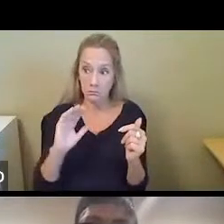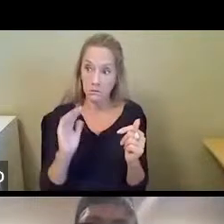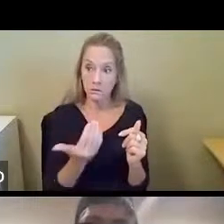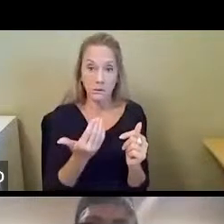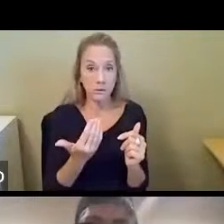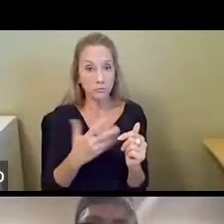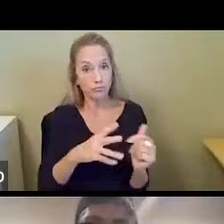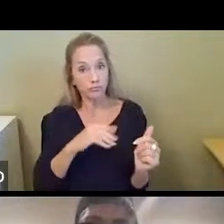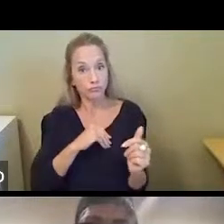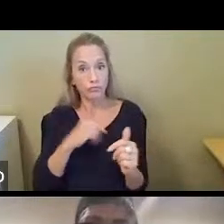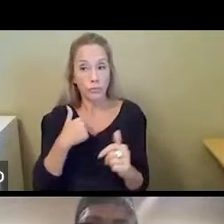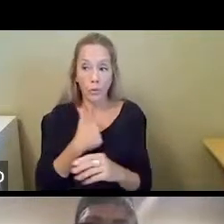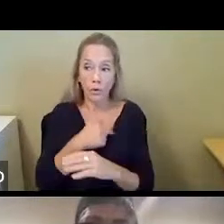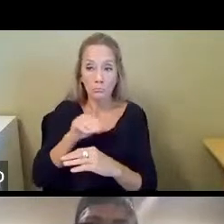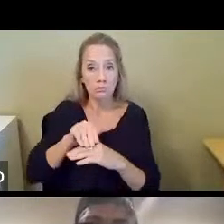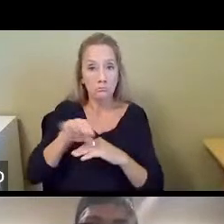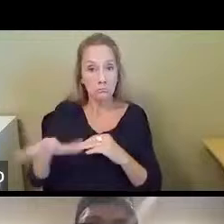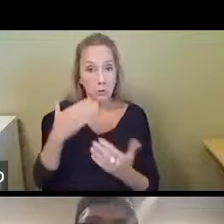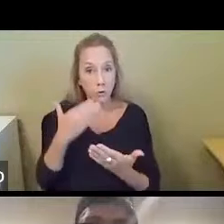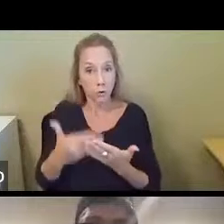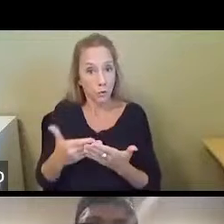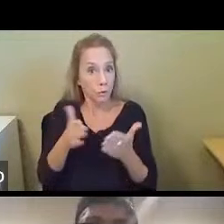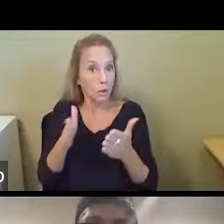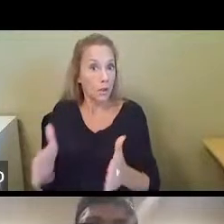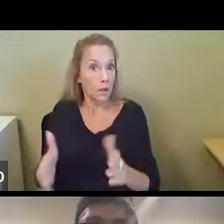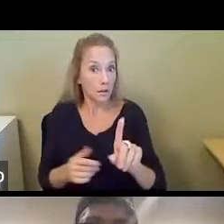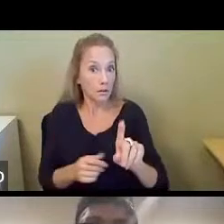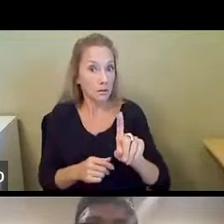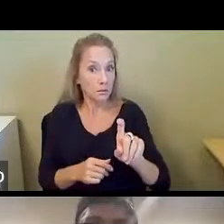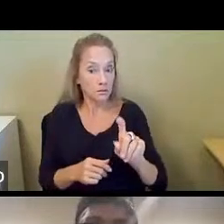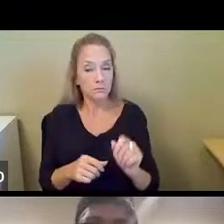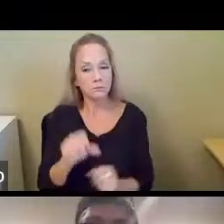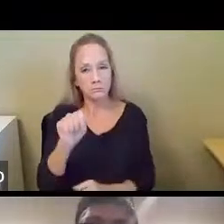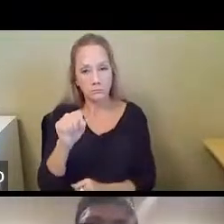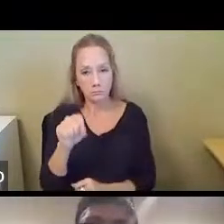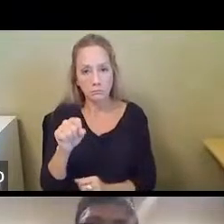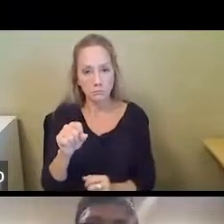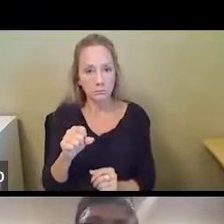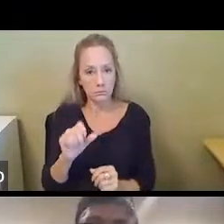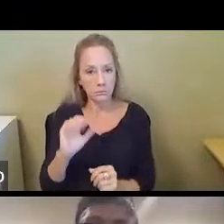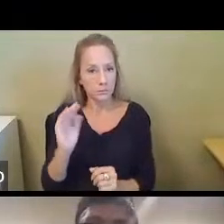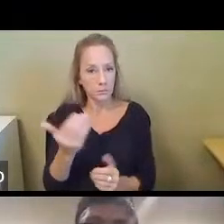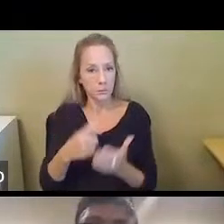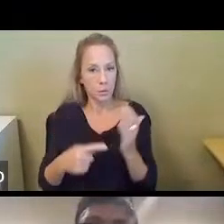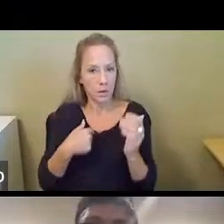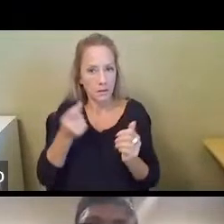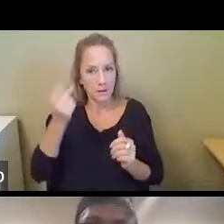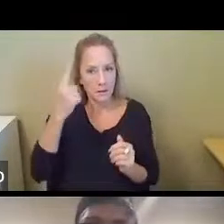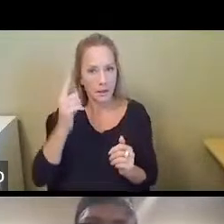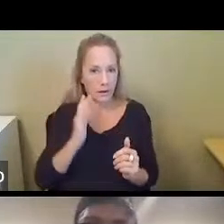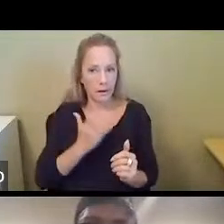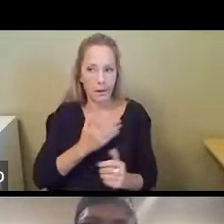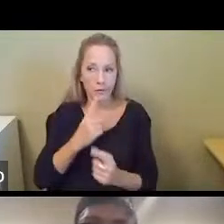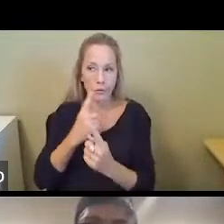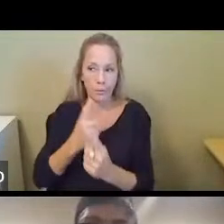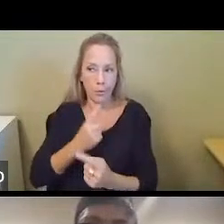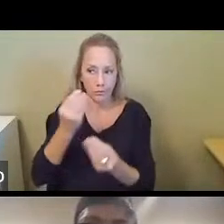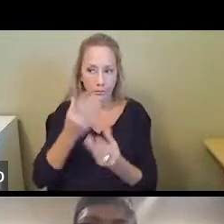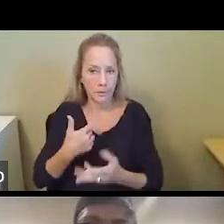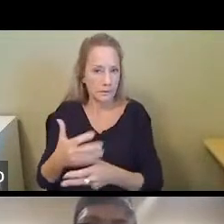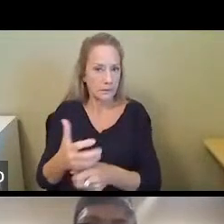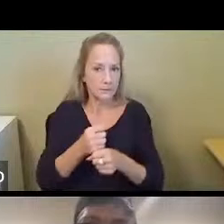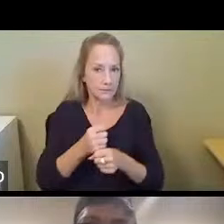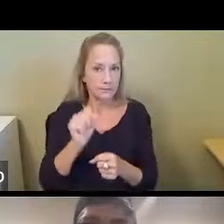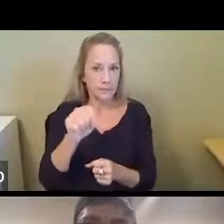positive impact by that education? How's that? Yeah, that's my understanding from the reports that we received,